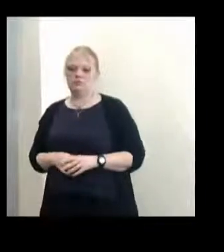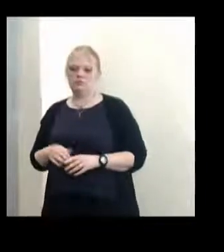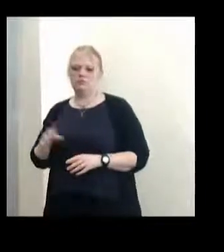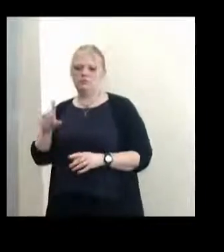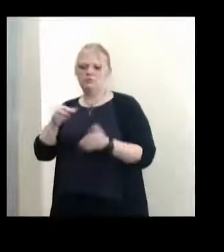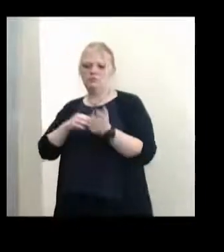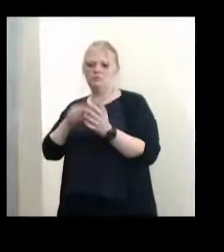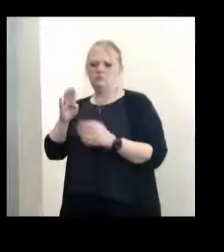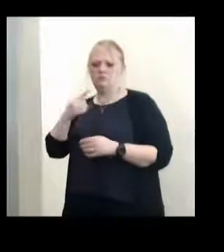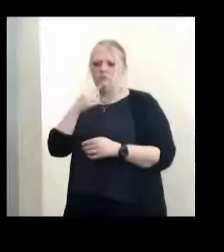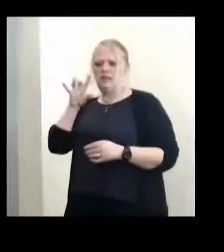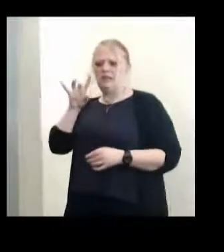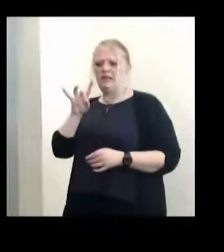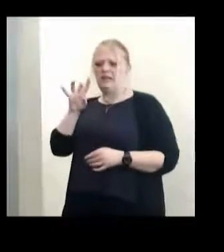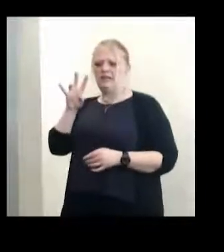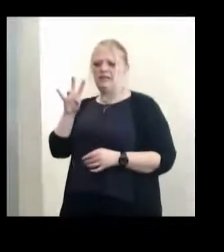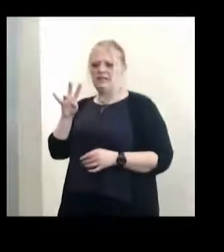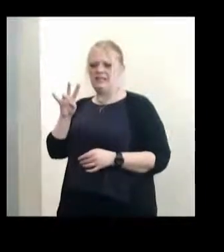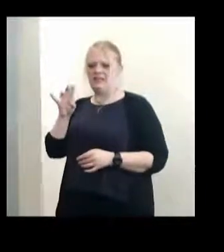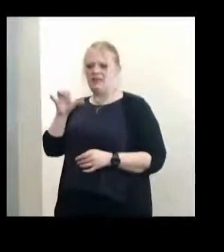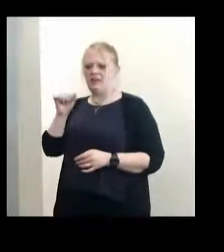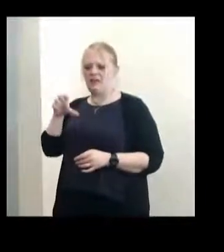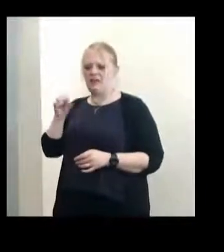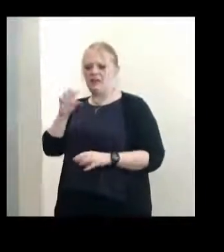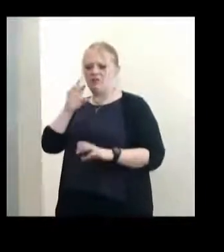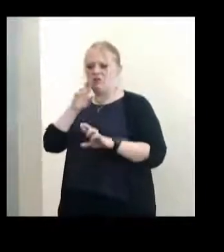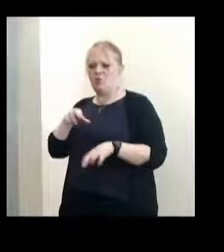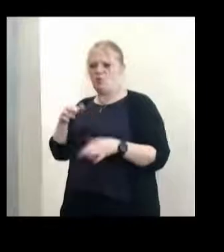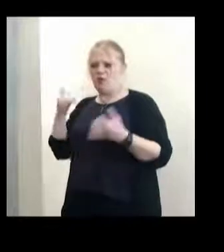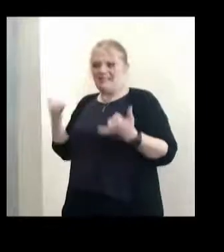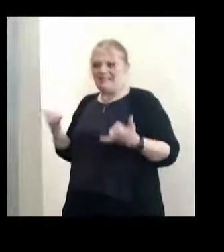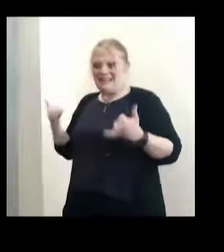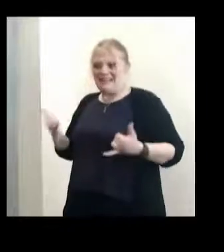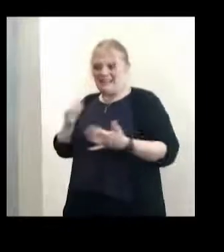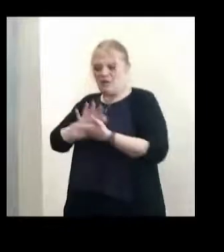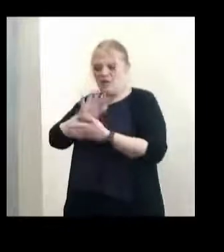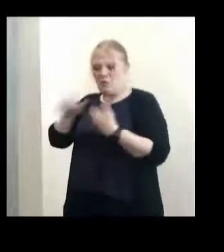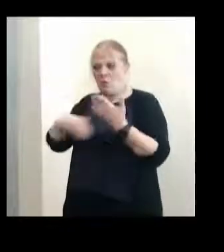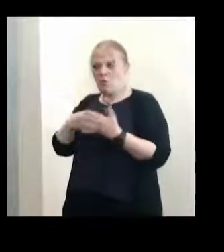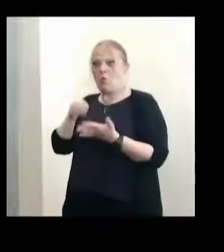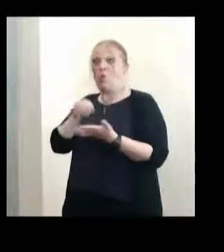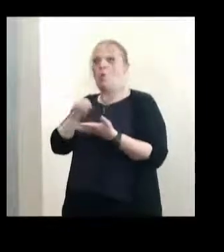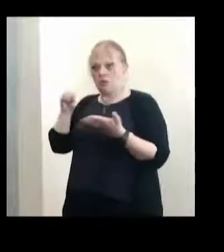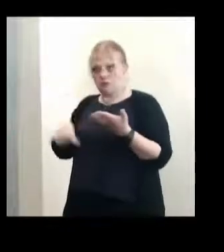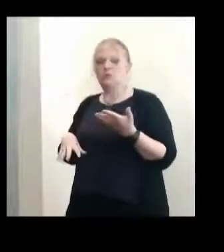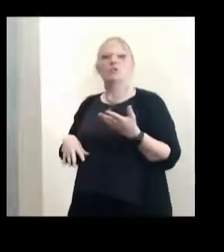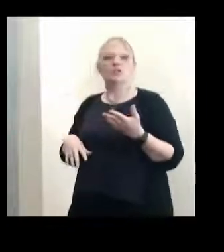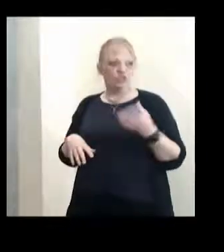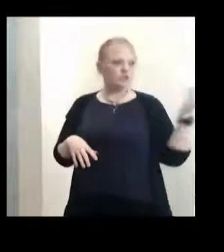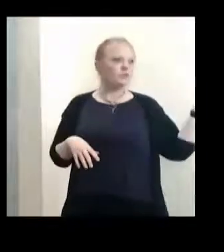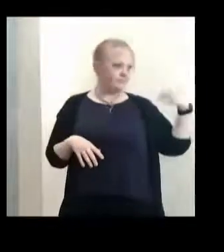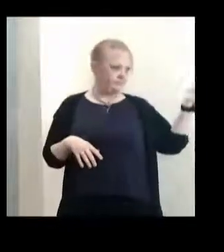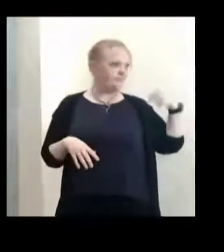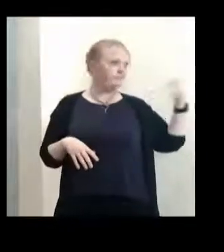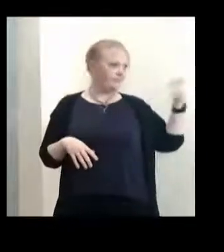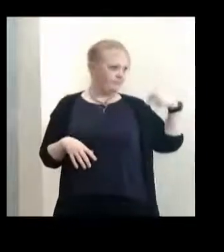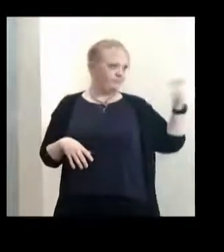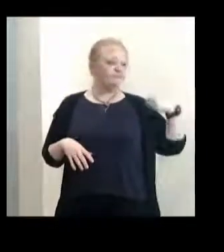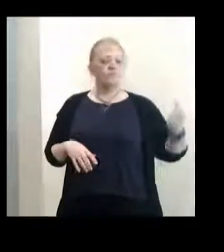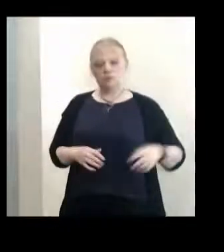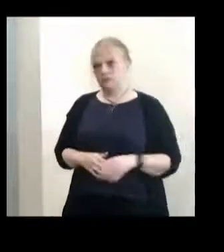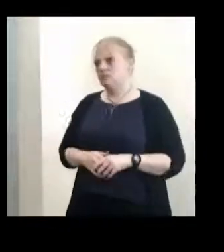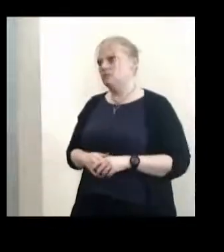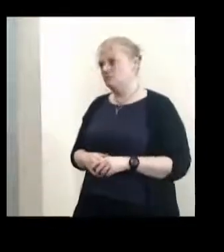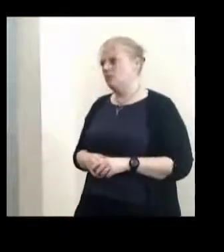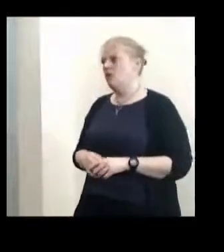the 87 cases reported in school today were all students? Yes, she's shaking her head, yes.